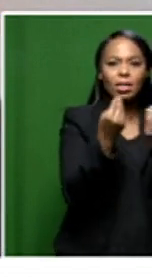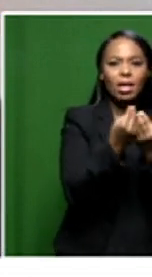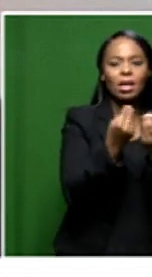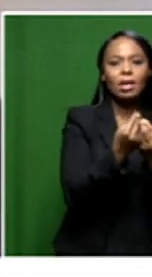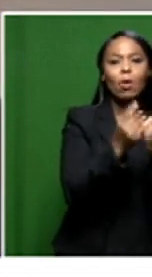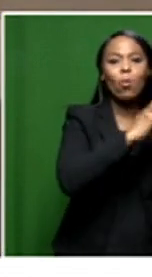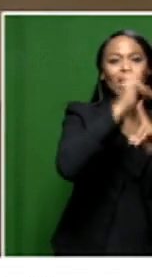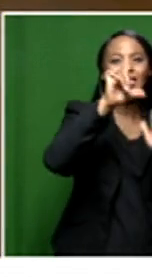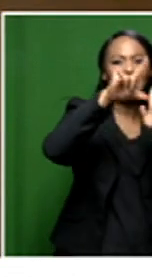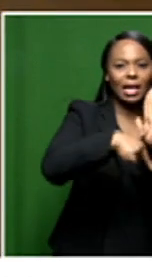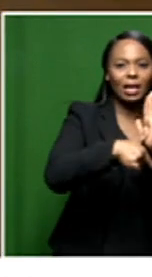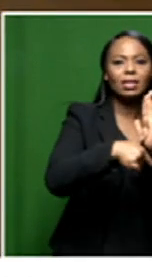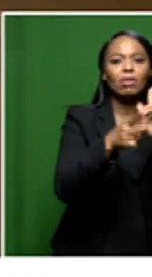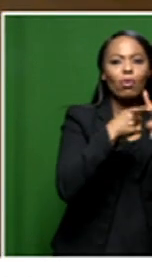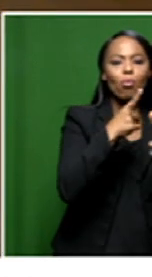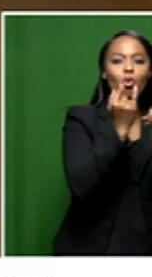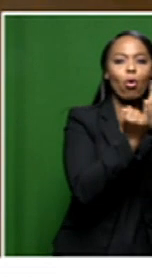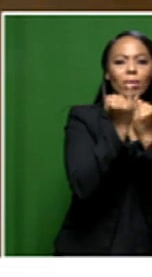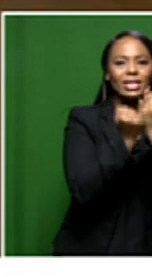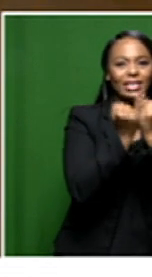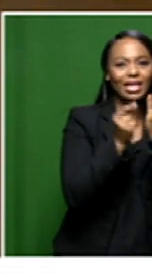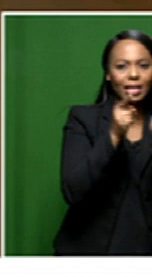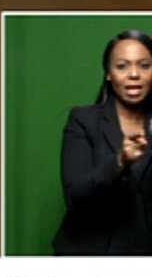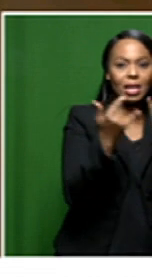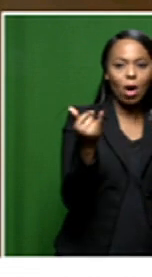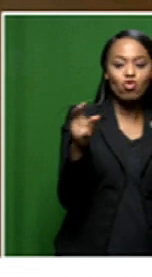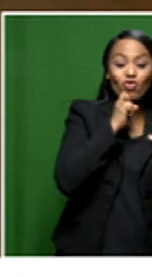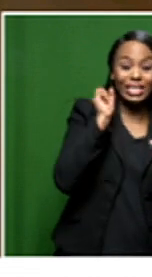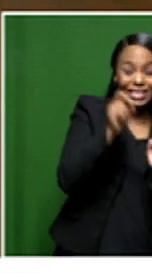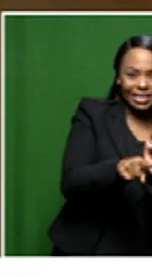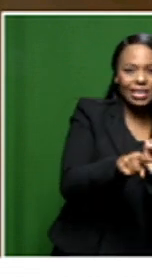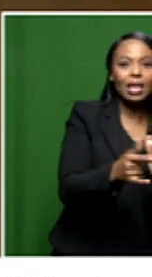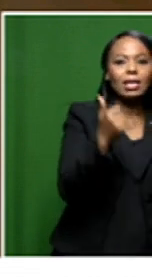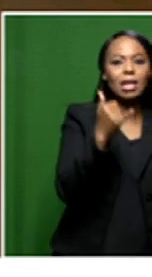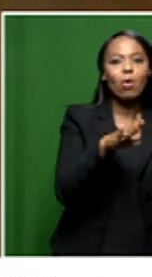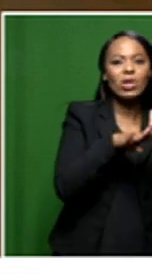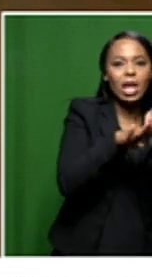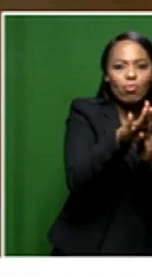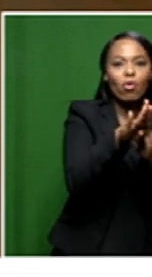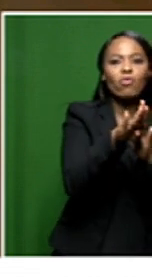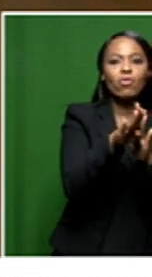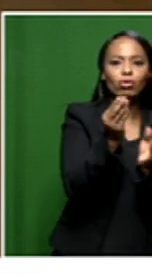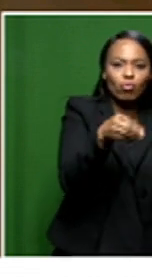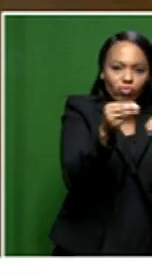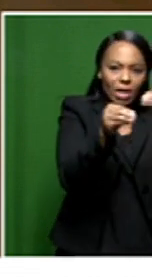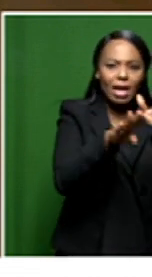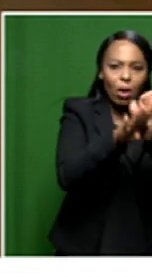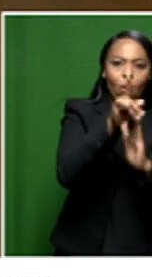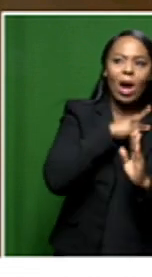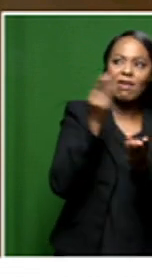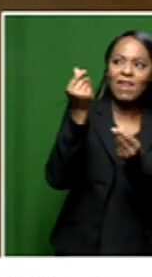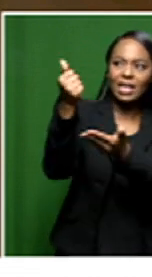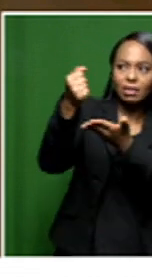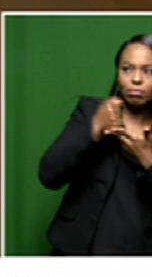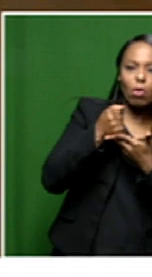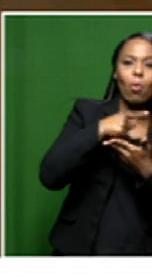of the competition, the RS Components competition. And now I will actually be improving the design because I've received funds from winning the competition. And I'll be improving